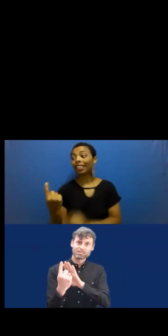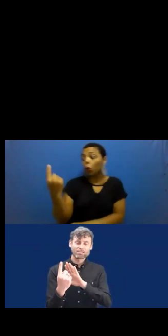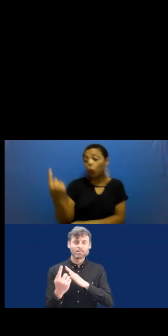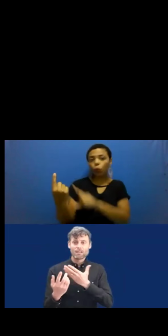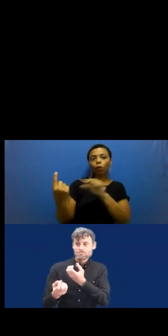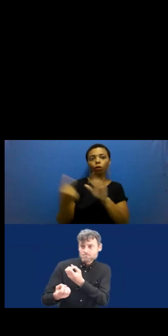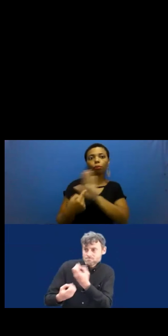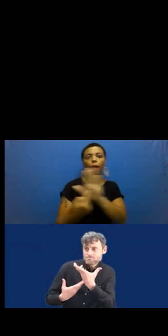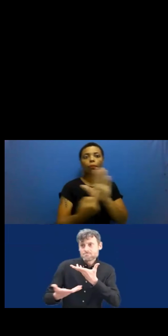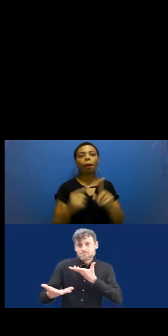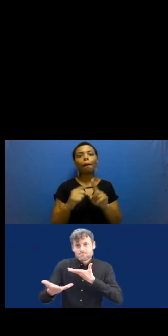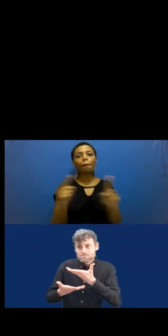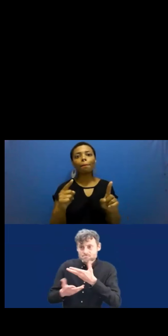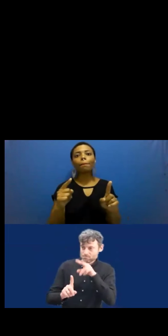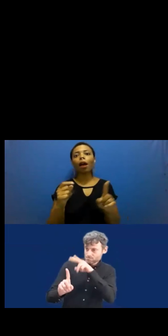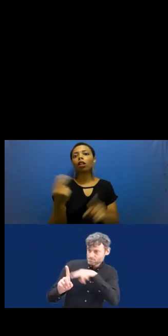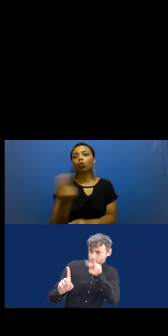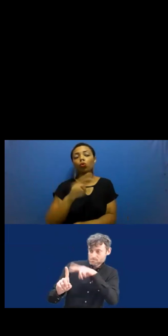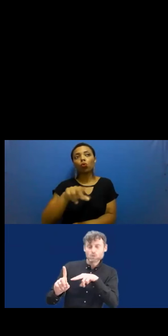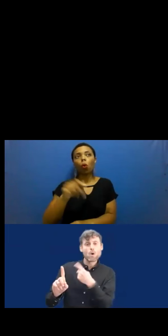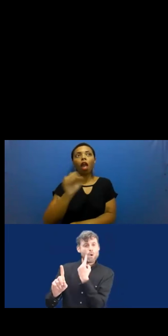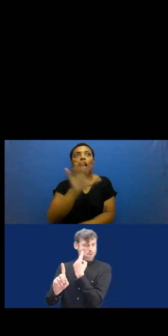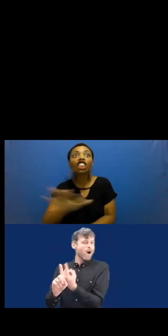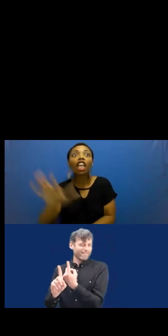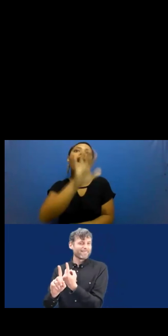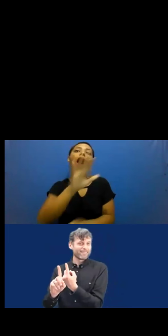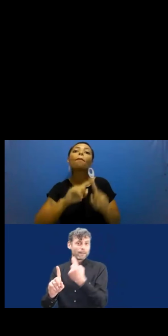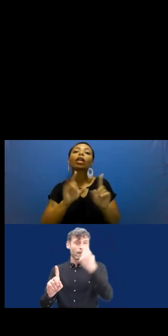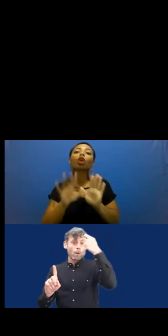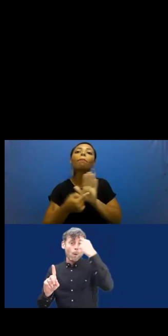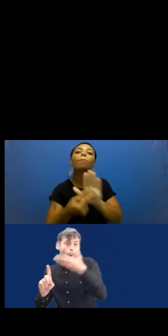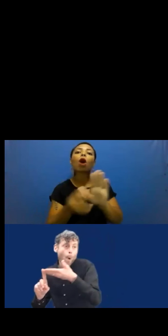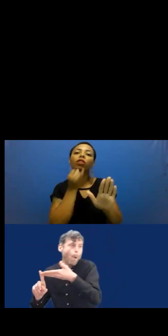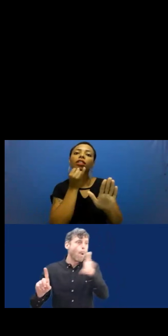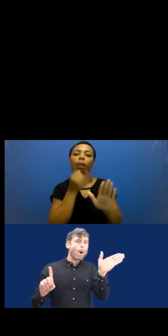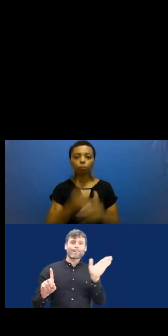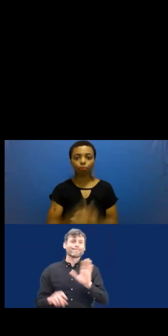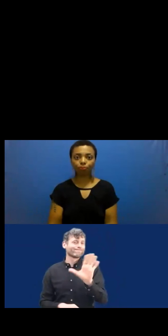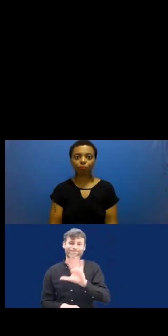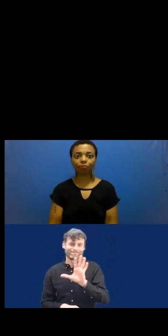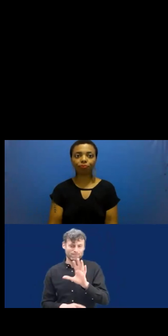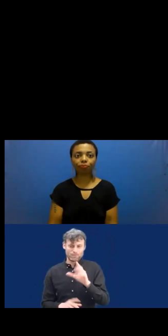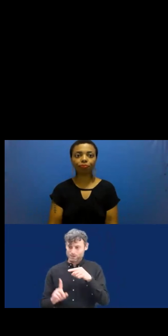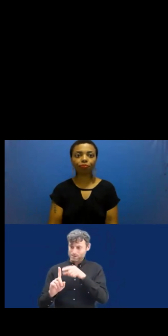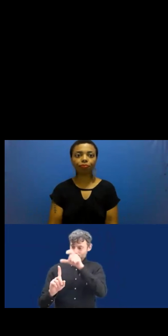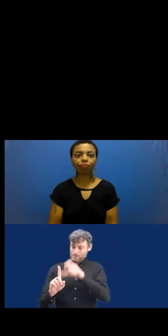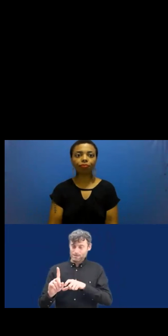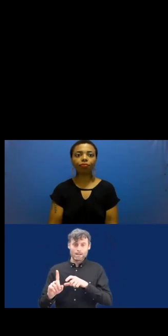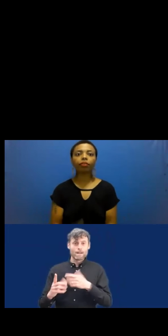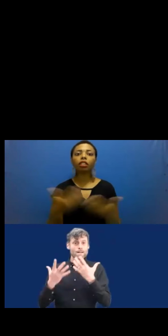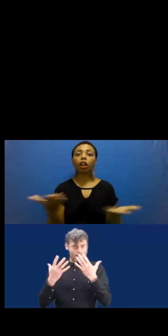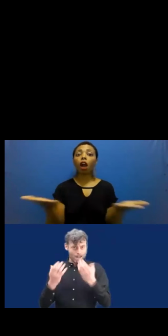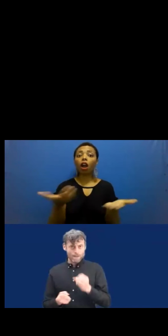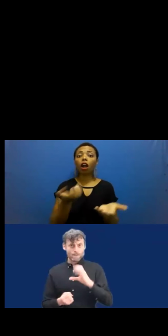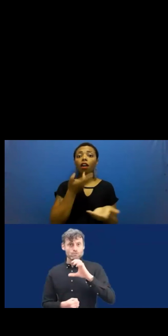generalizations cannot yet be made. Now I would like to talk with you about the